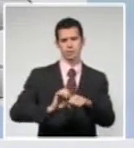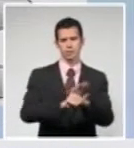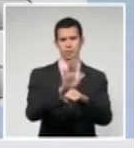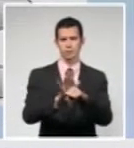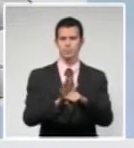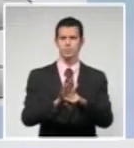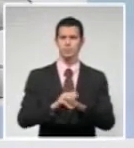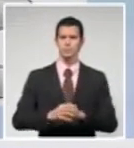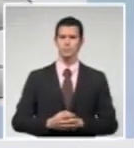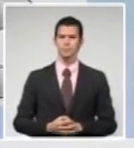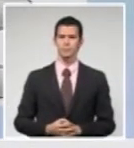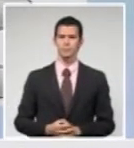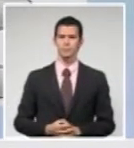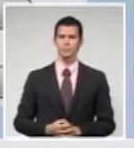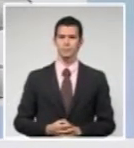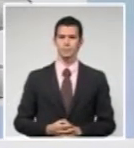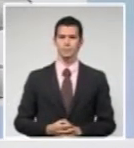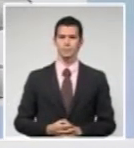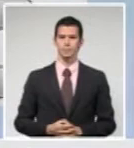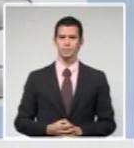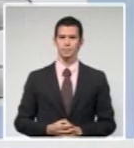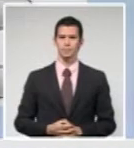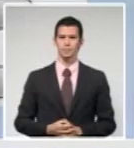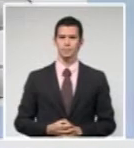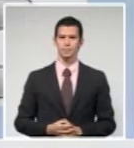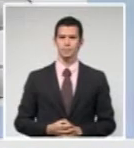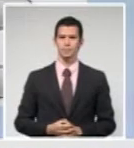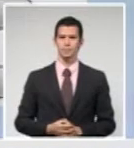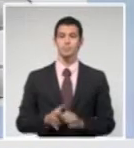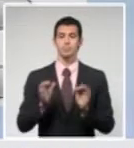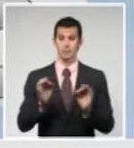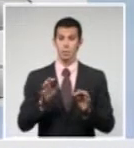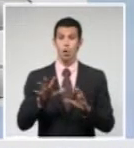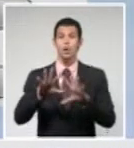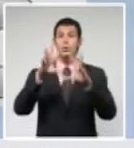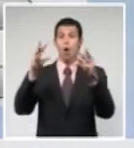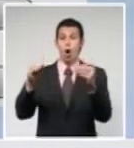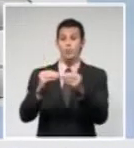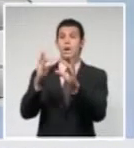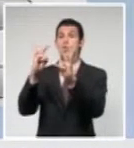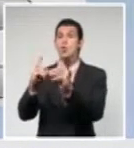the pandemic began to